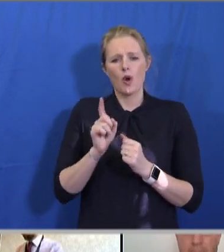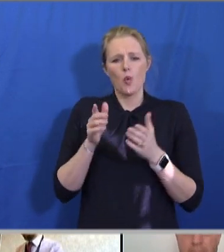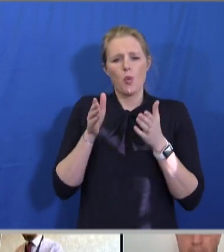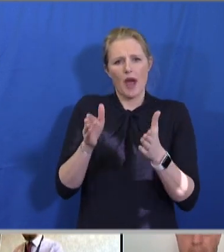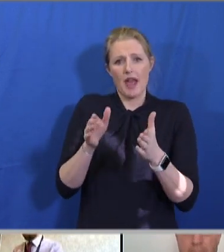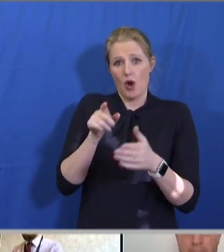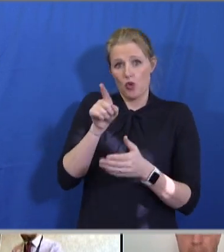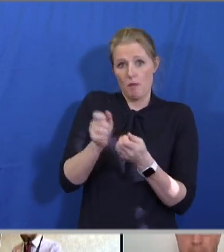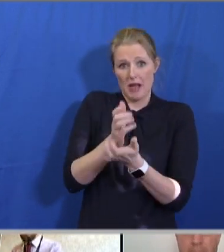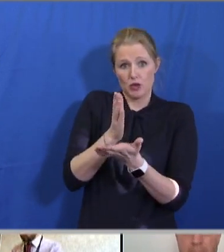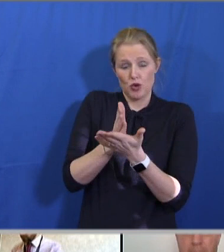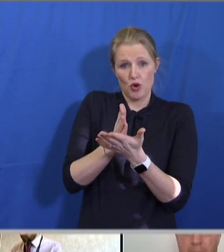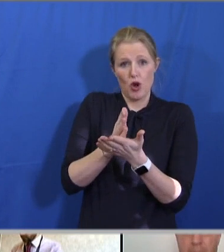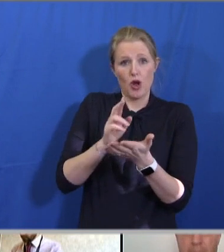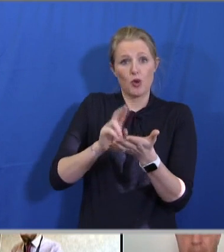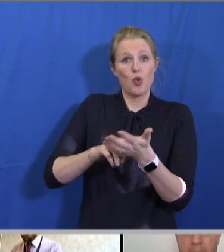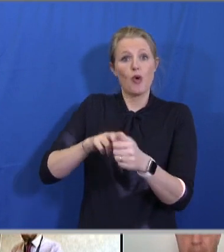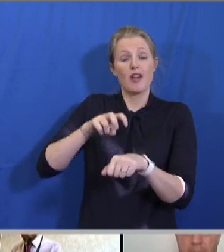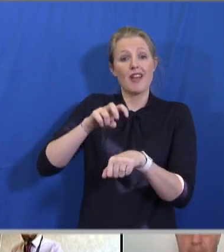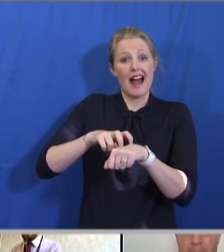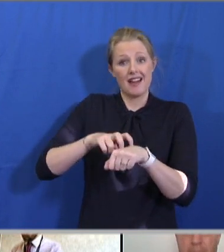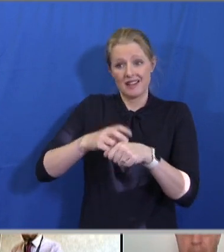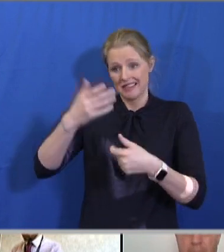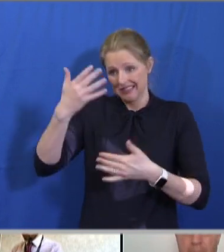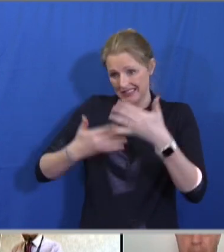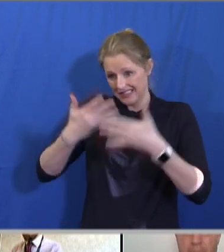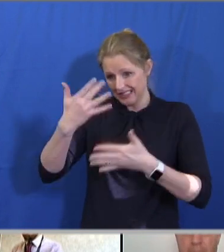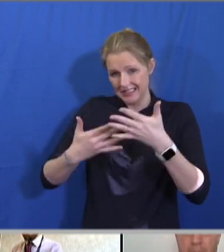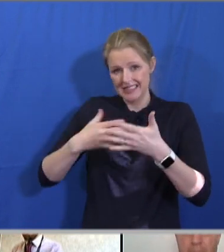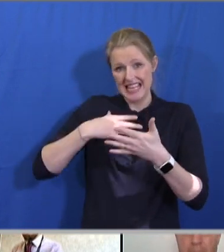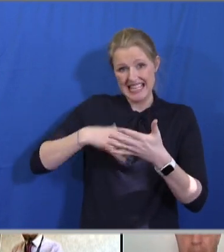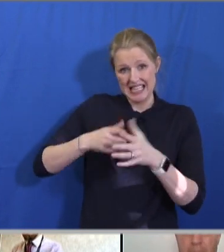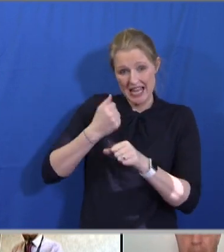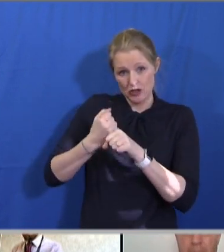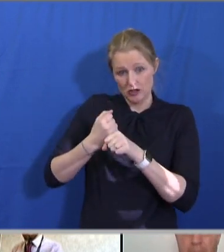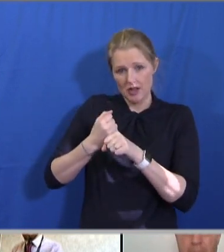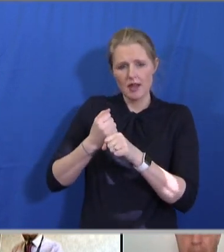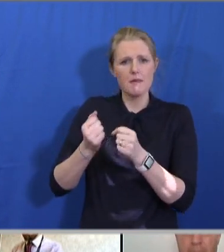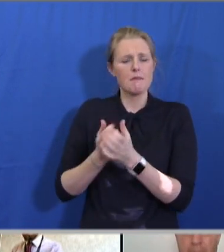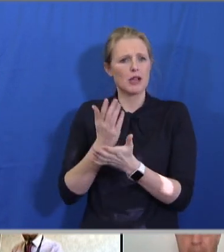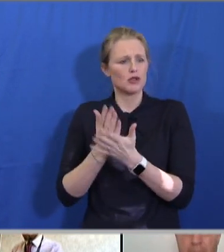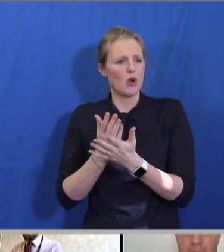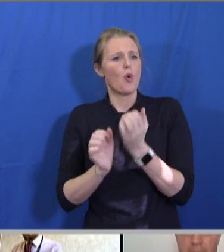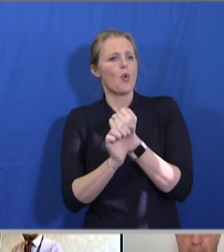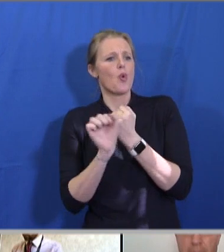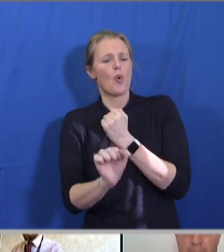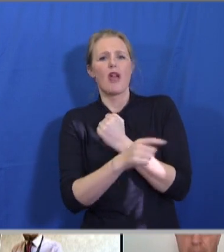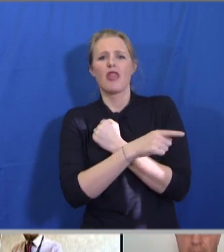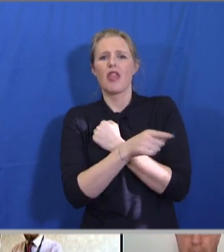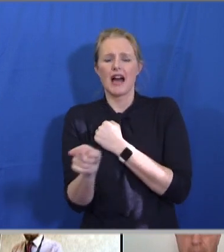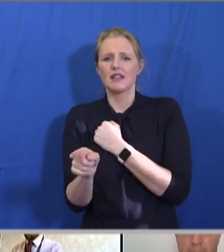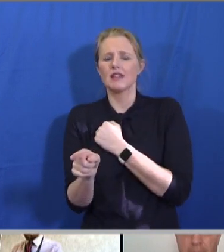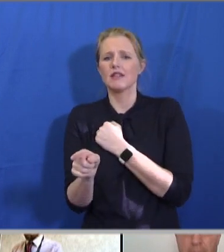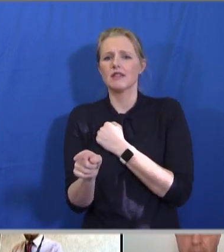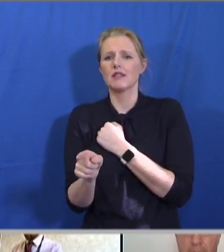Ireland Statistics and Research Agency replicate data sets in future to